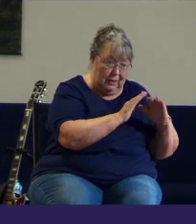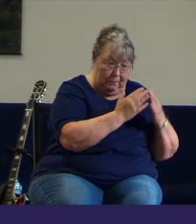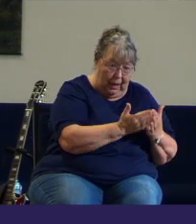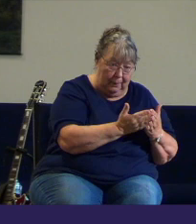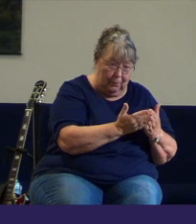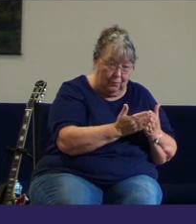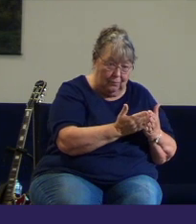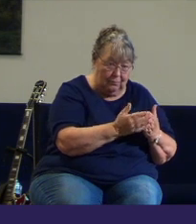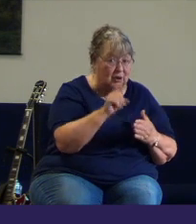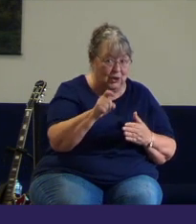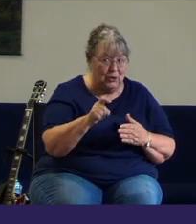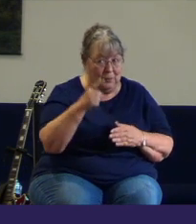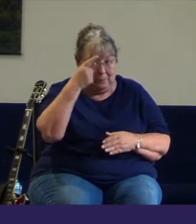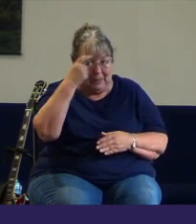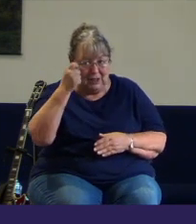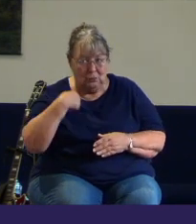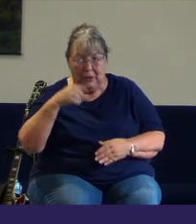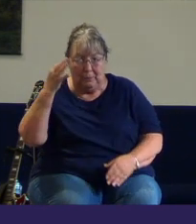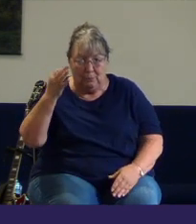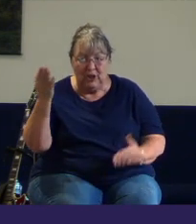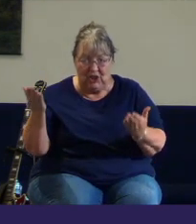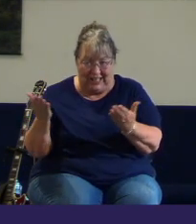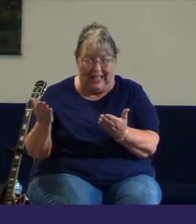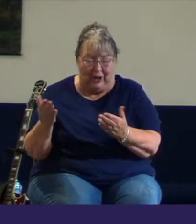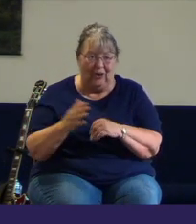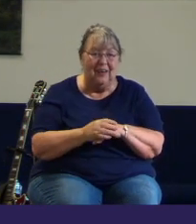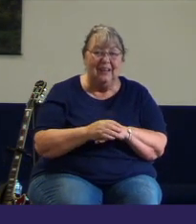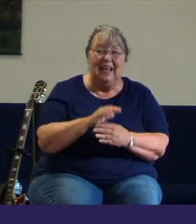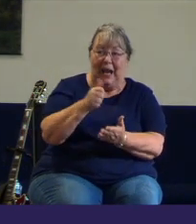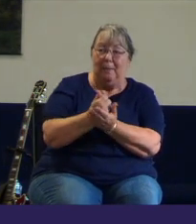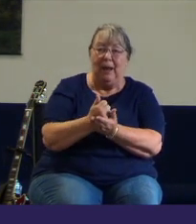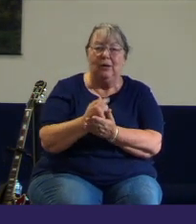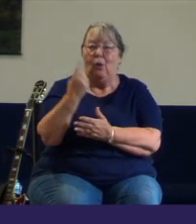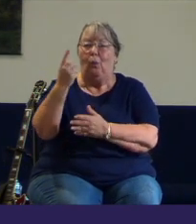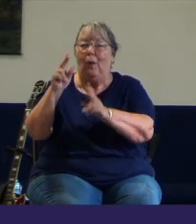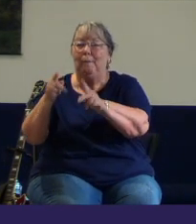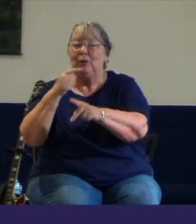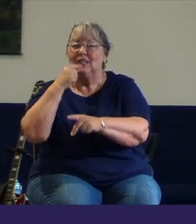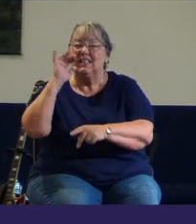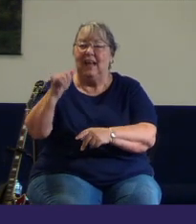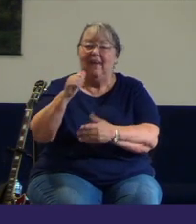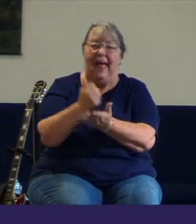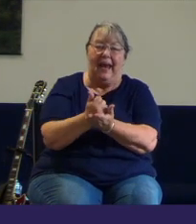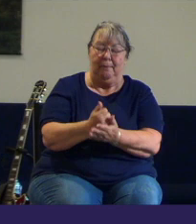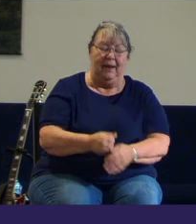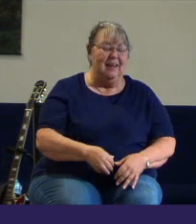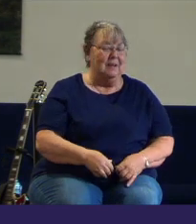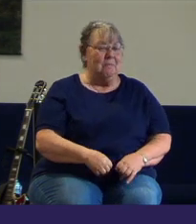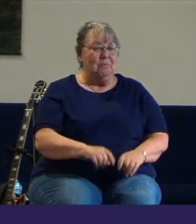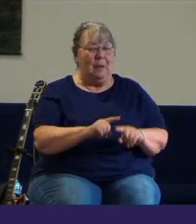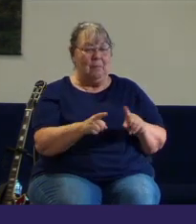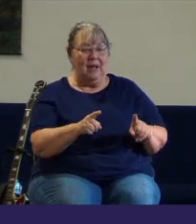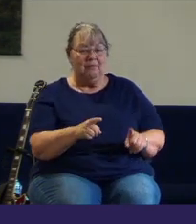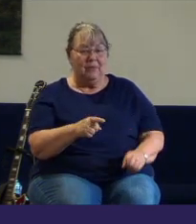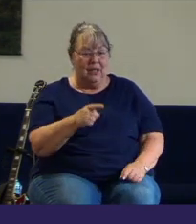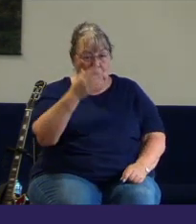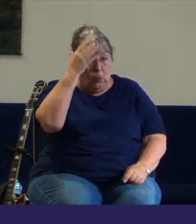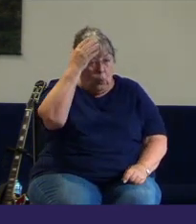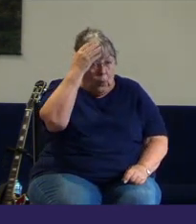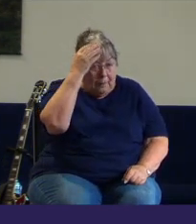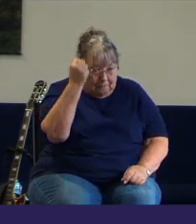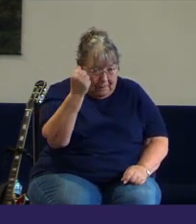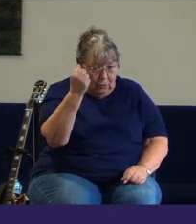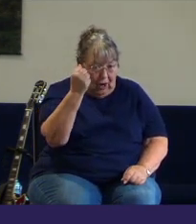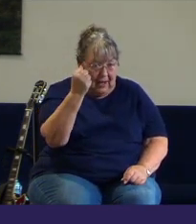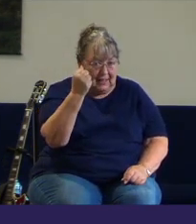Amen? One person said amen. Amen, we preach his word here, right? We preach his word. So we all should, you know, we're memorizing scripture. We're